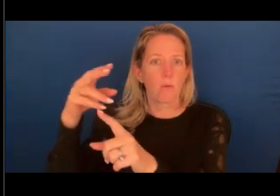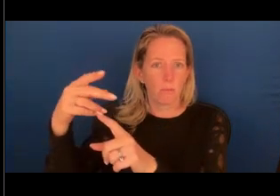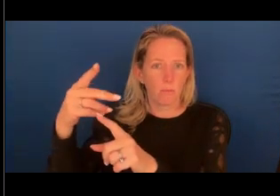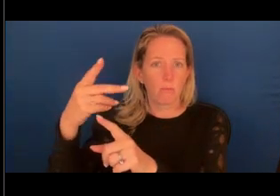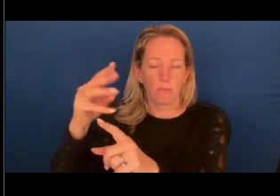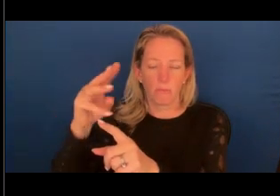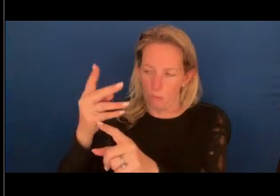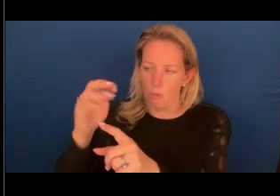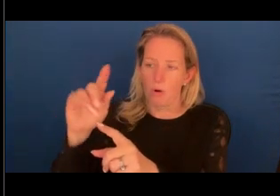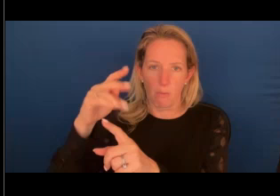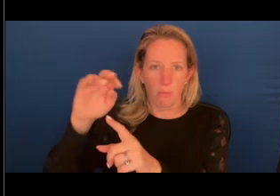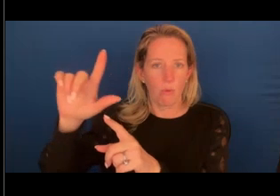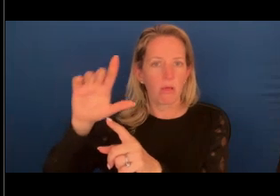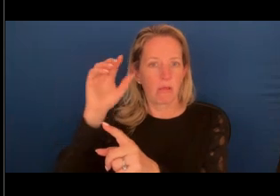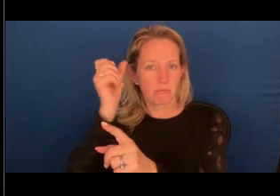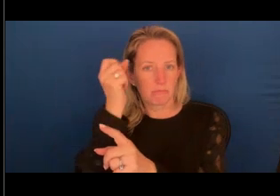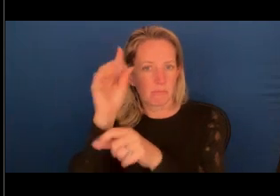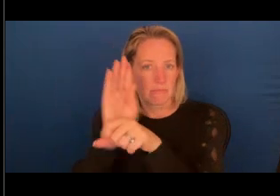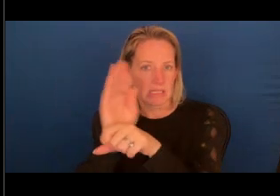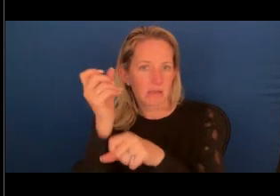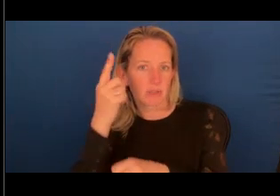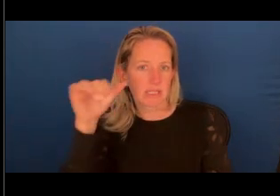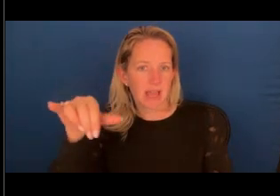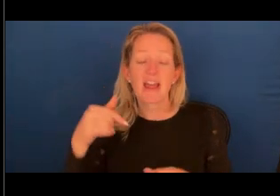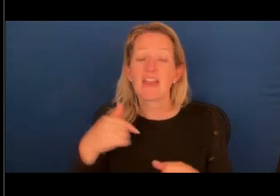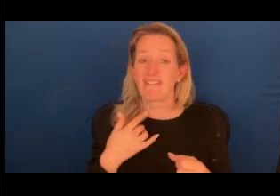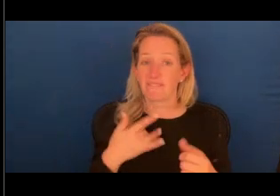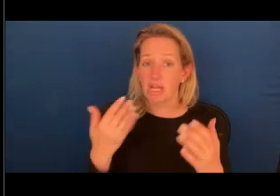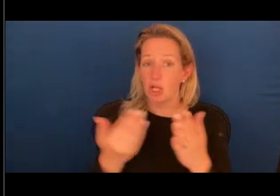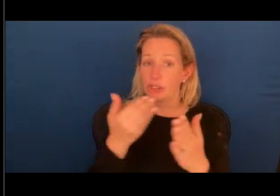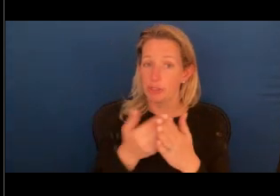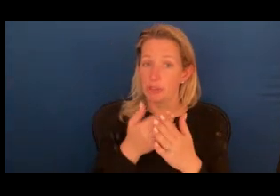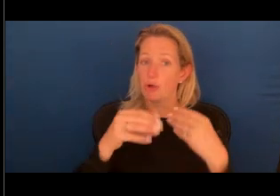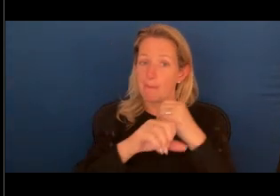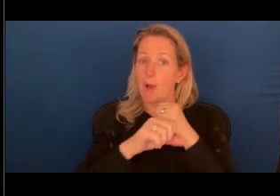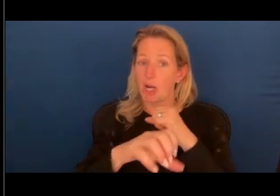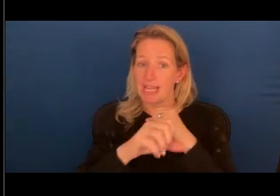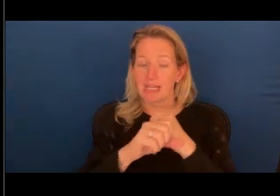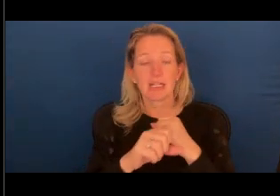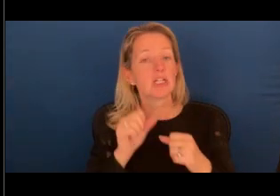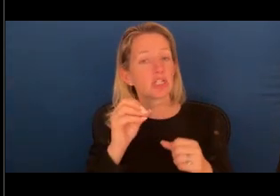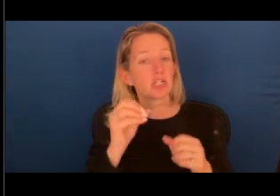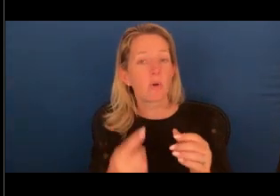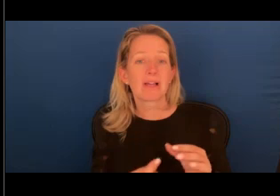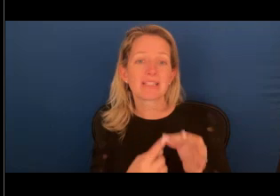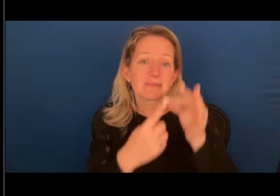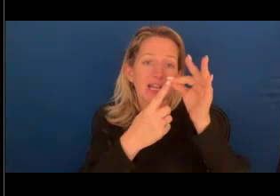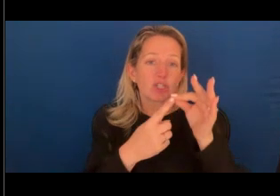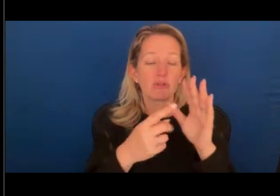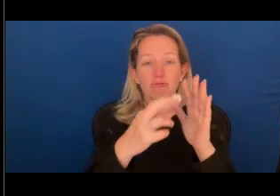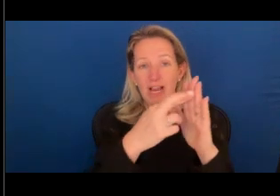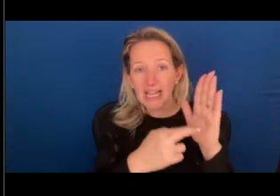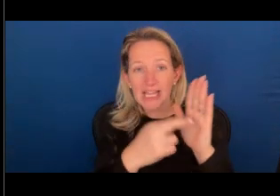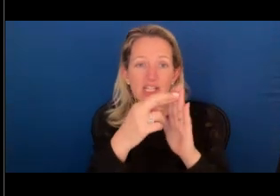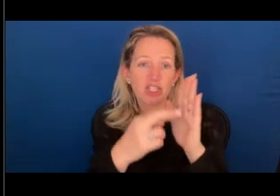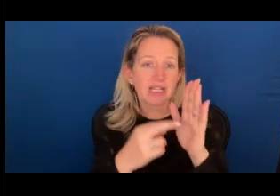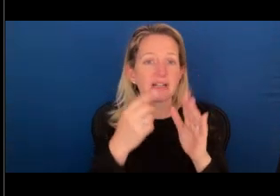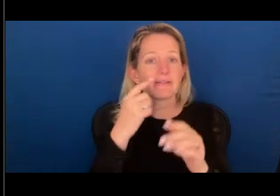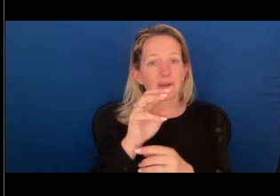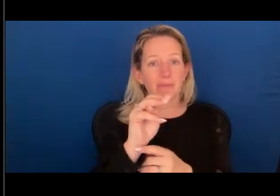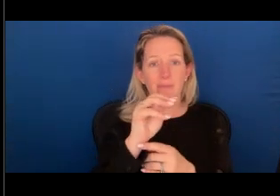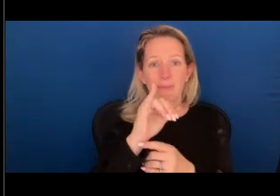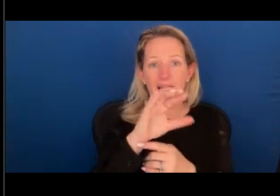of this kind of technology. For example, in EU, they have a special regulation associated with the microfiber effluent.